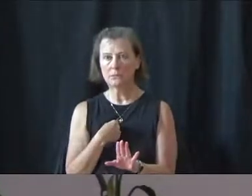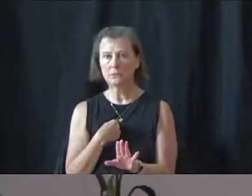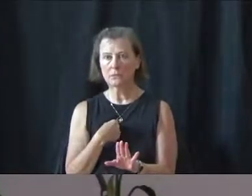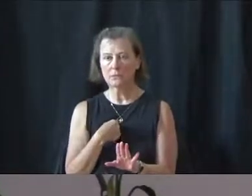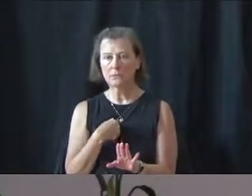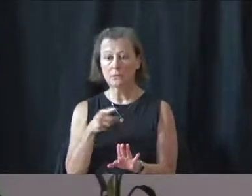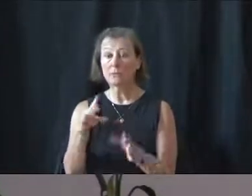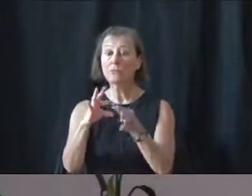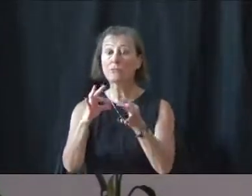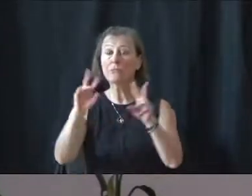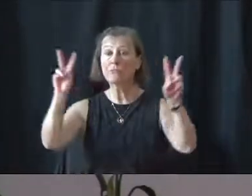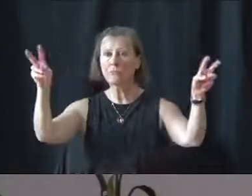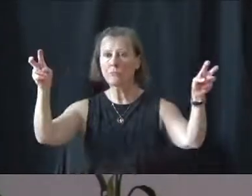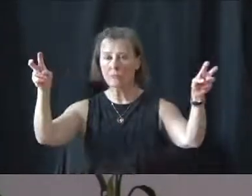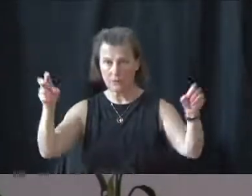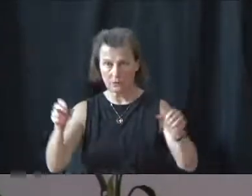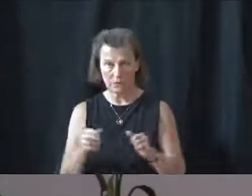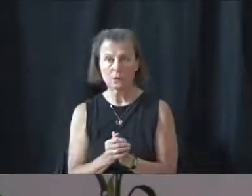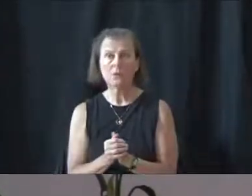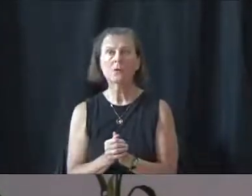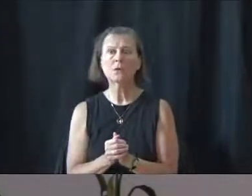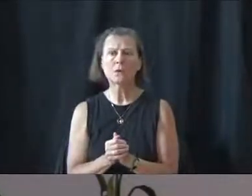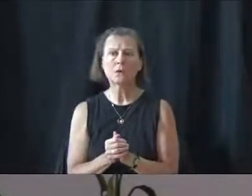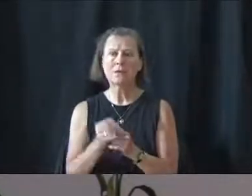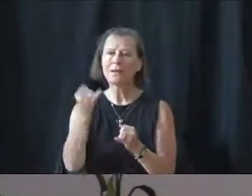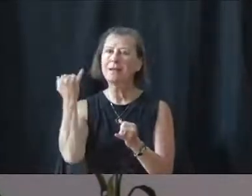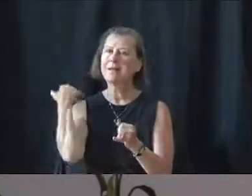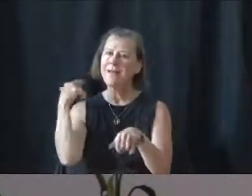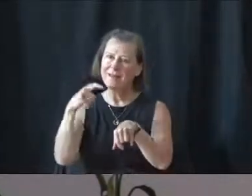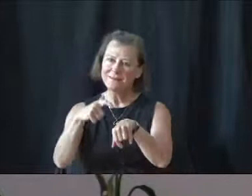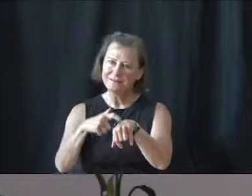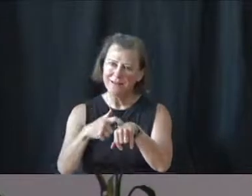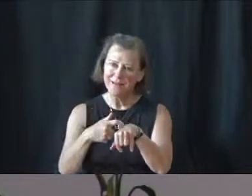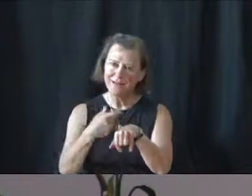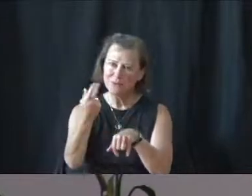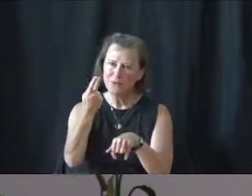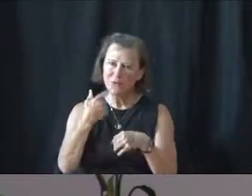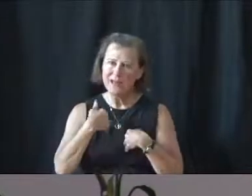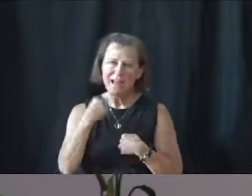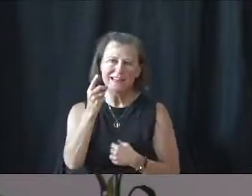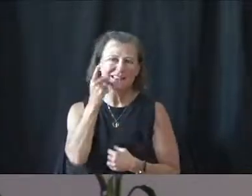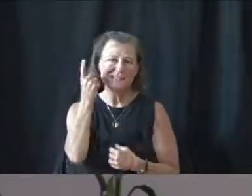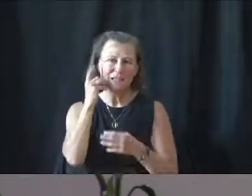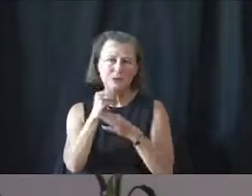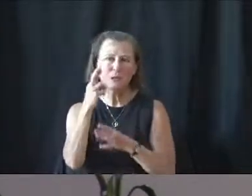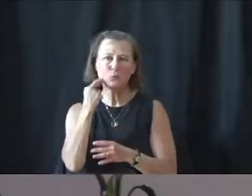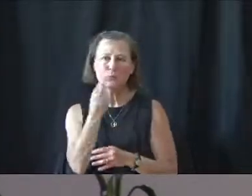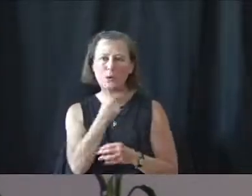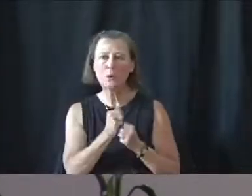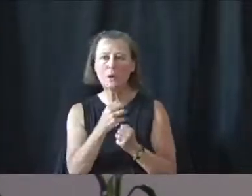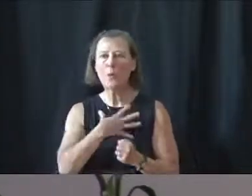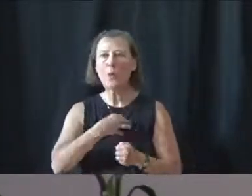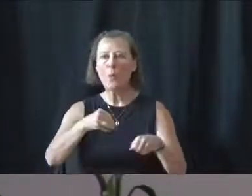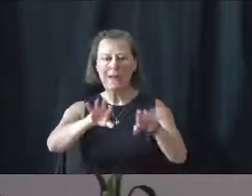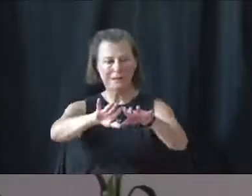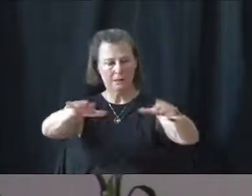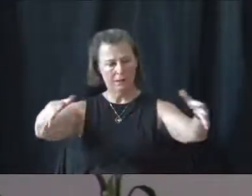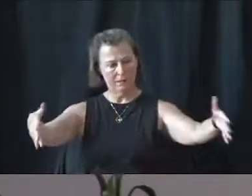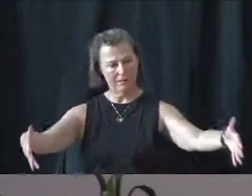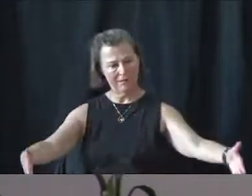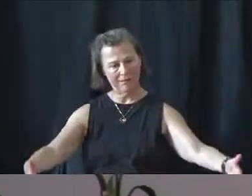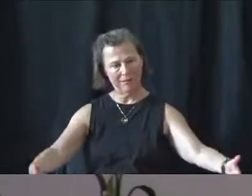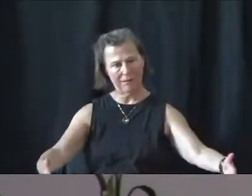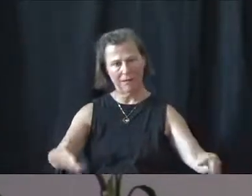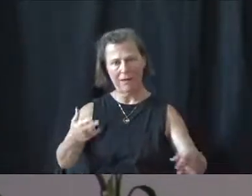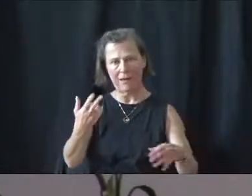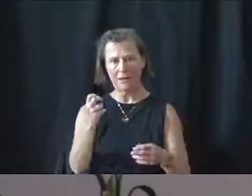She says, the last time we had dinner in a restaurant with white tablecloths, he